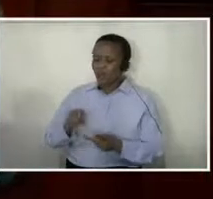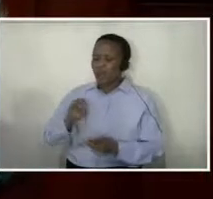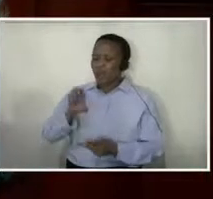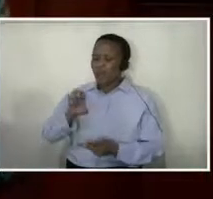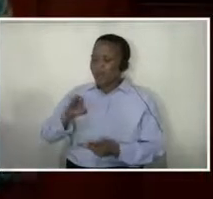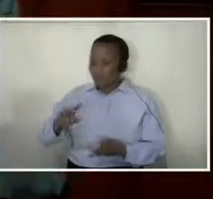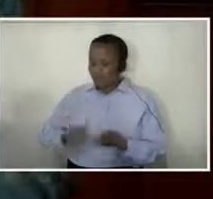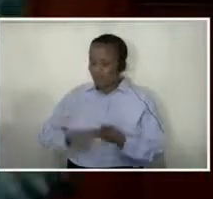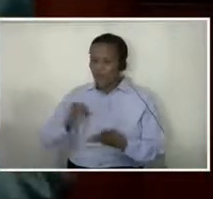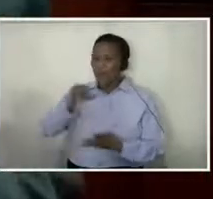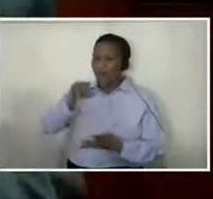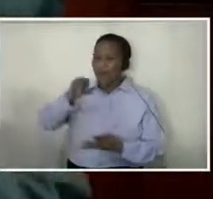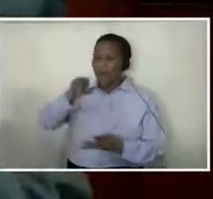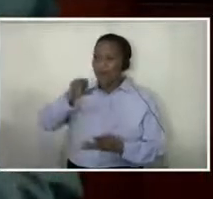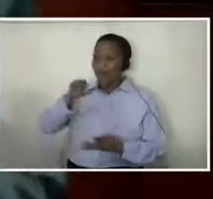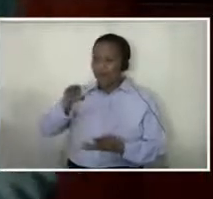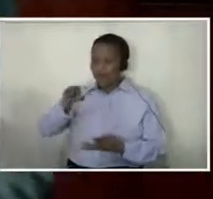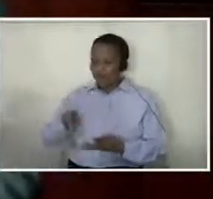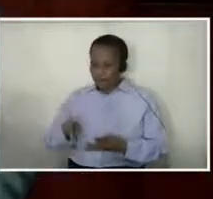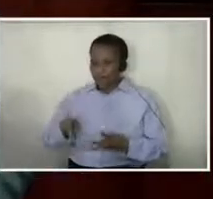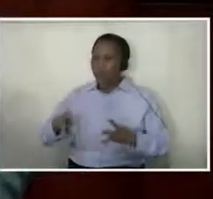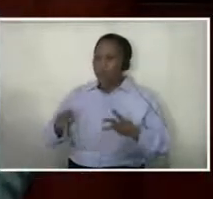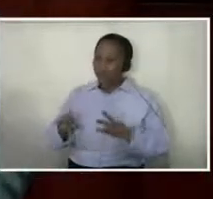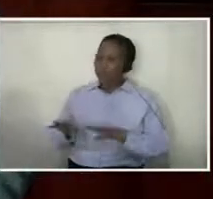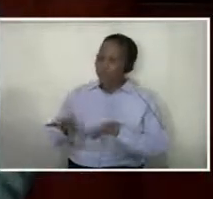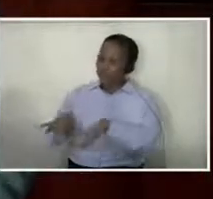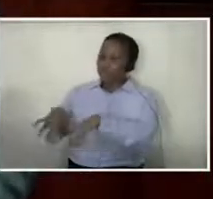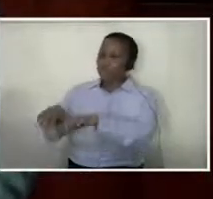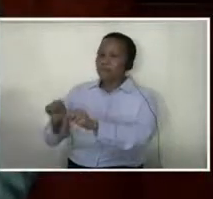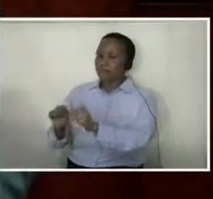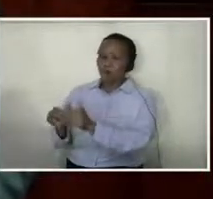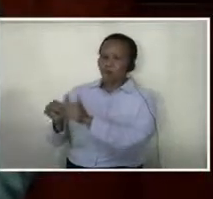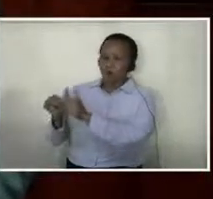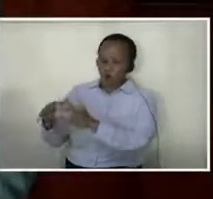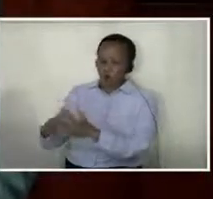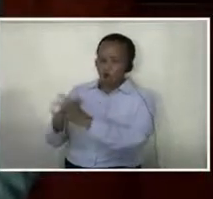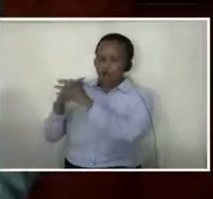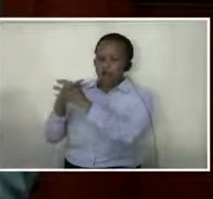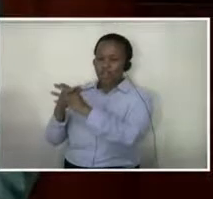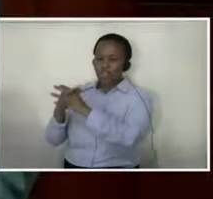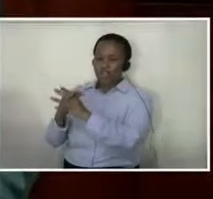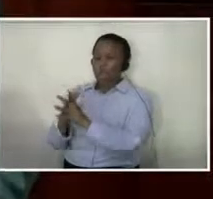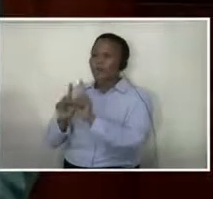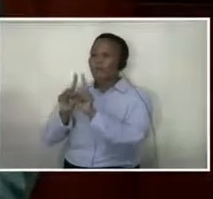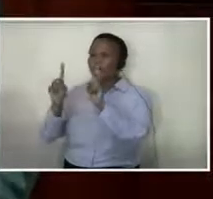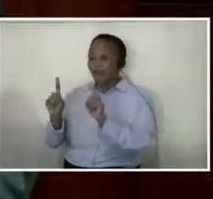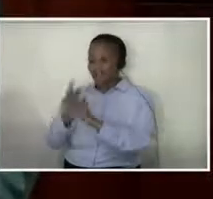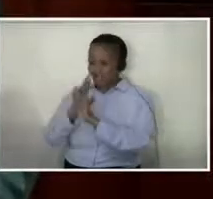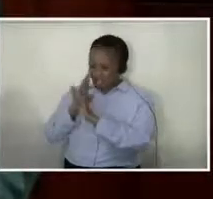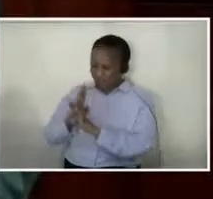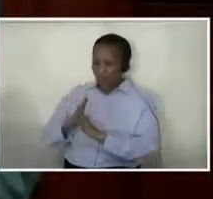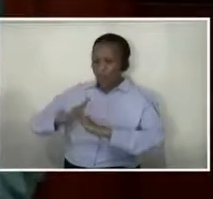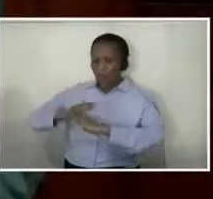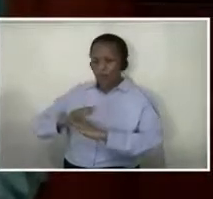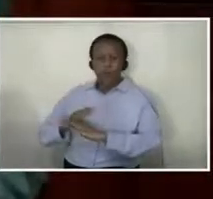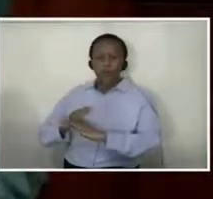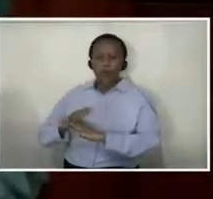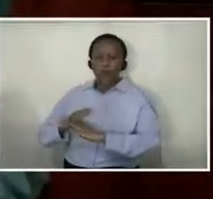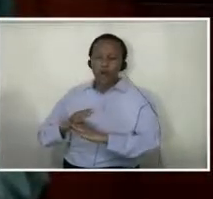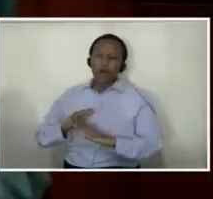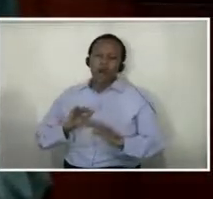DA-IFP-EFF dominated coalition. This was in disrespect of the fact that the ANC had